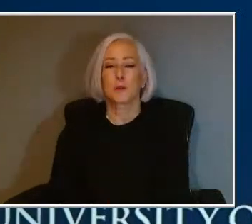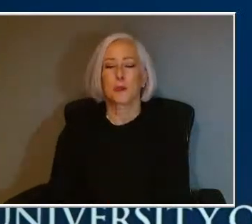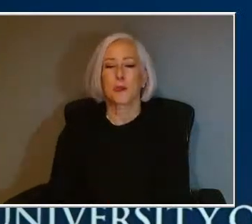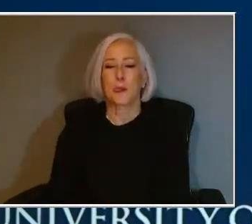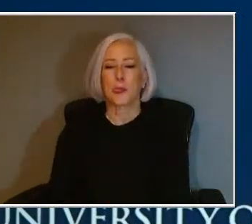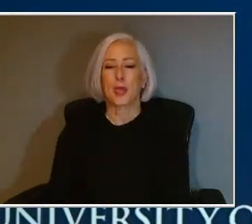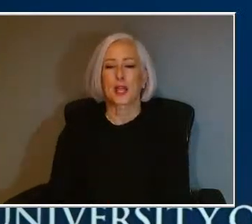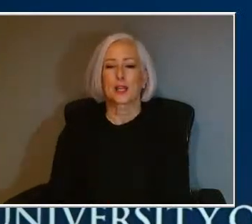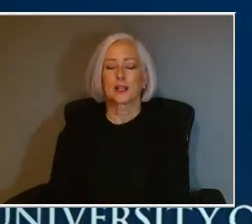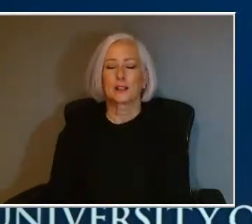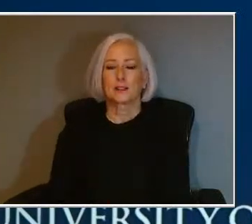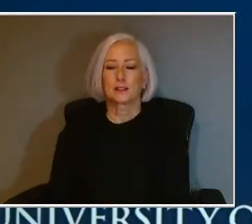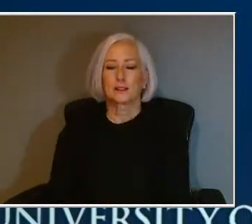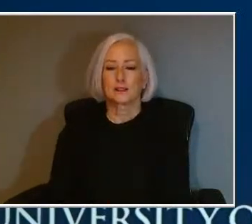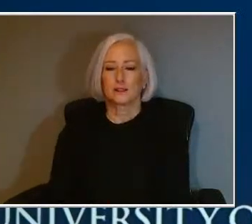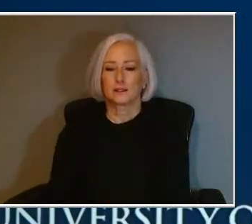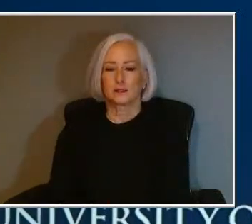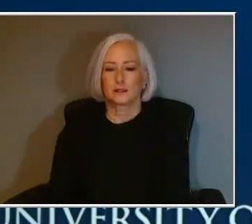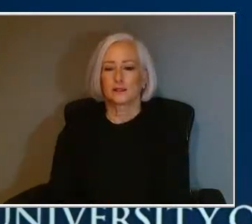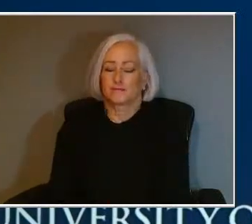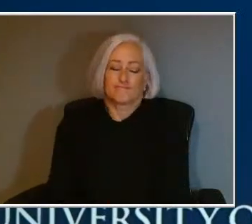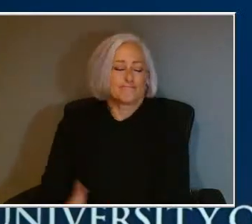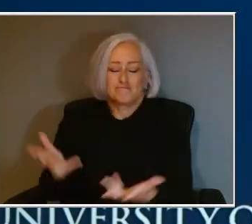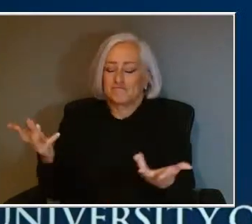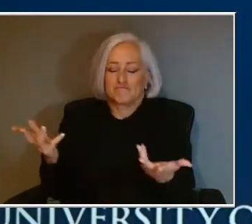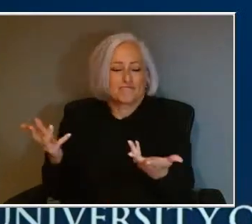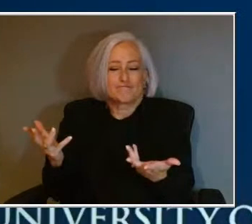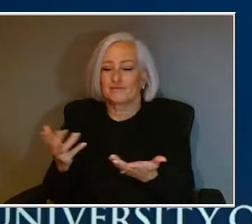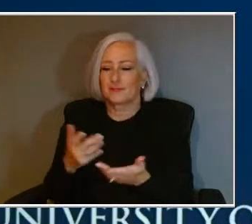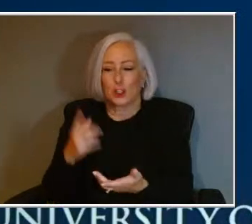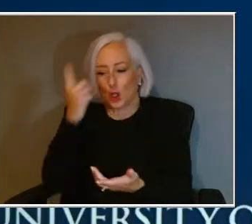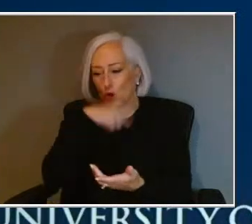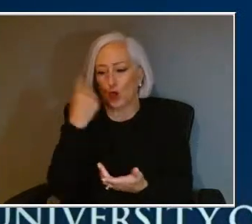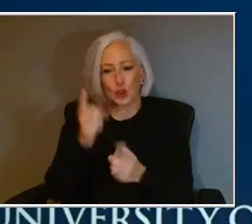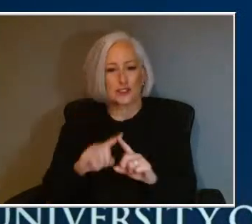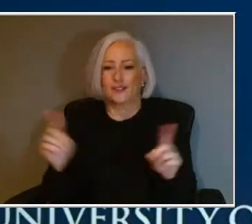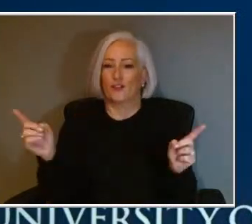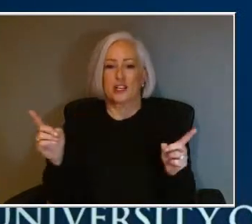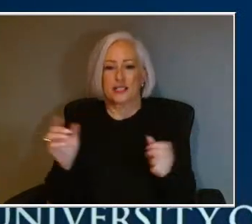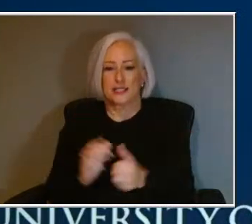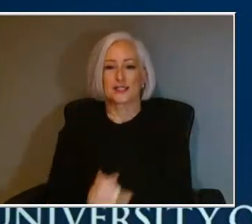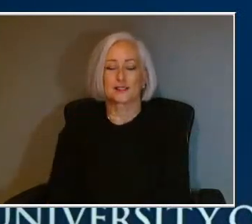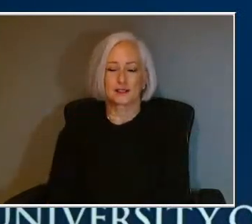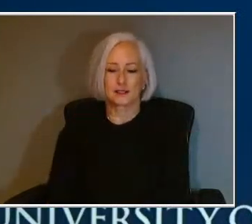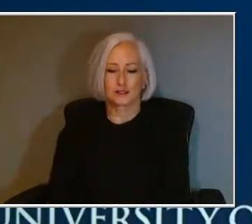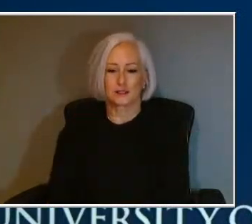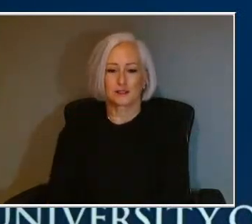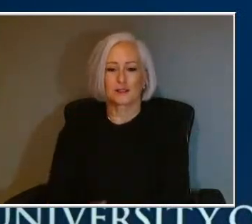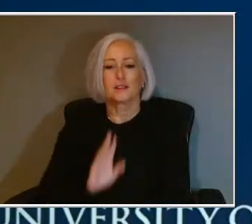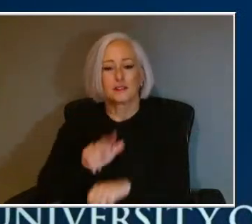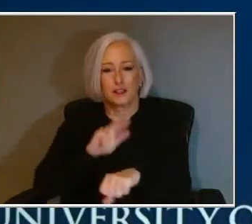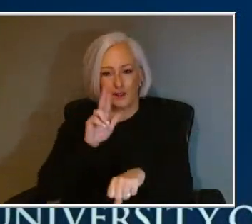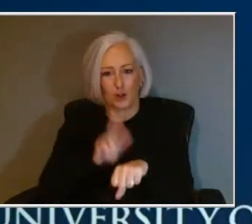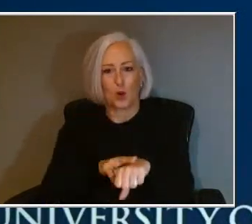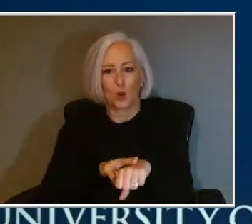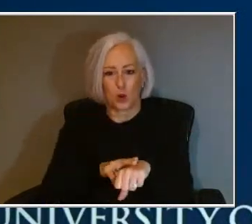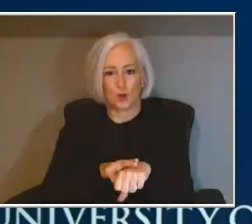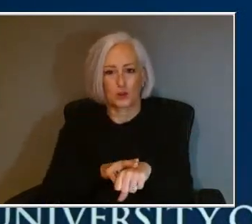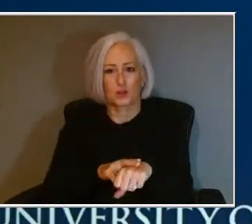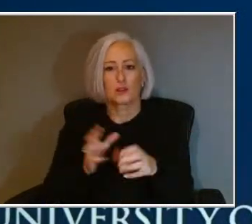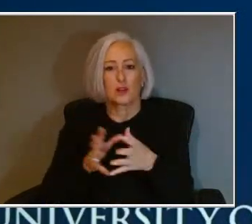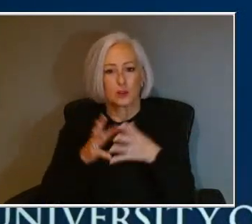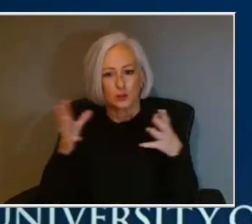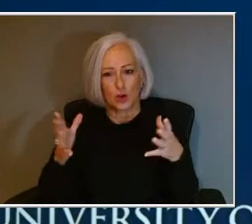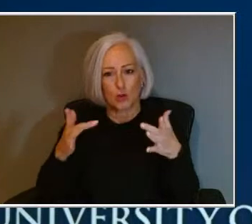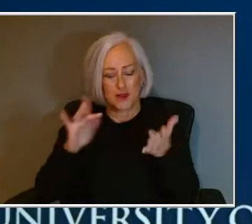And then I mean, just you look different. And then, of course, there are so many medical changes in